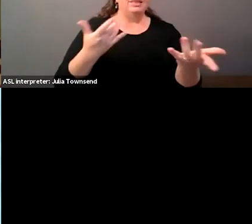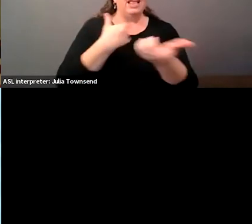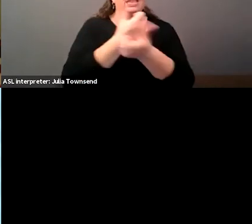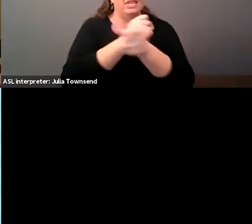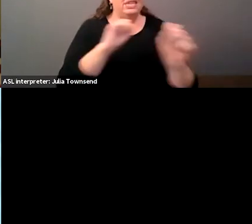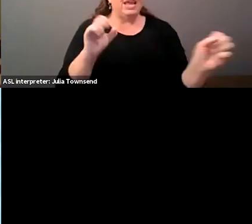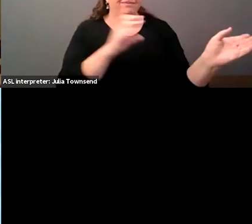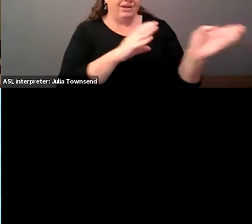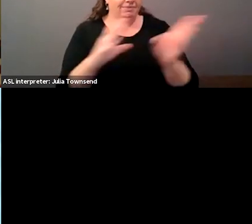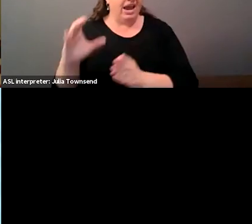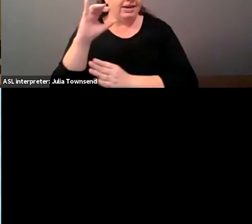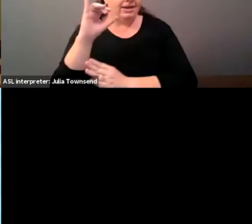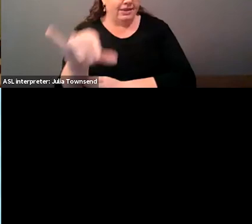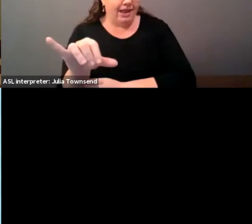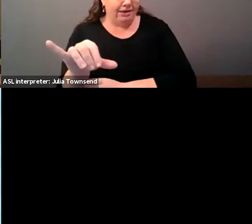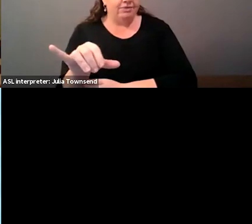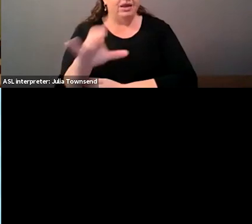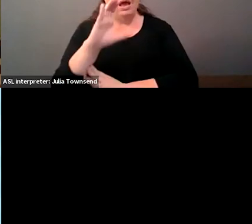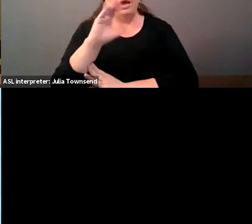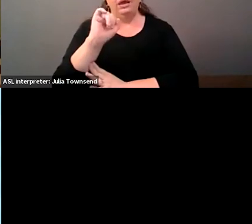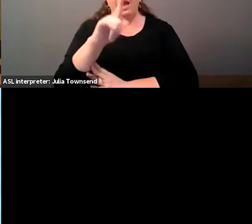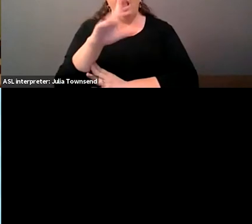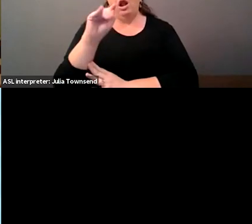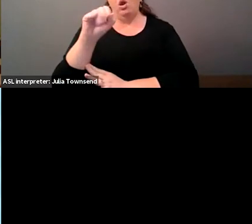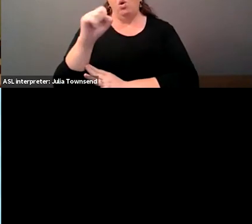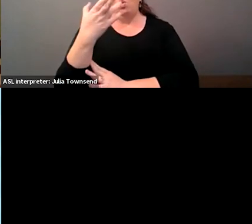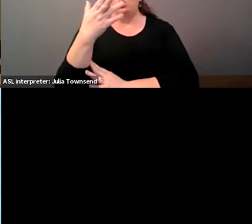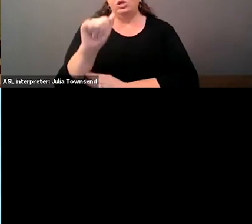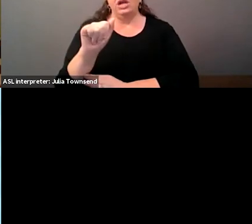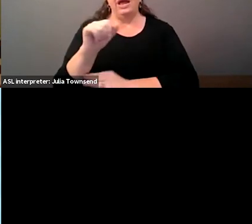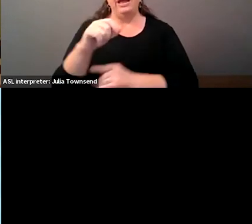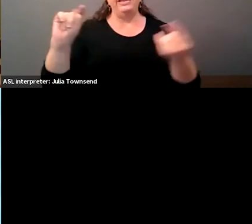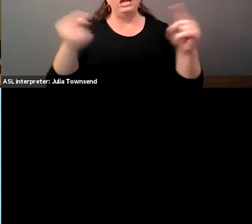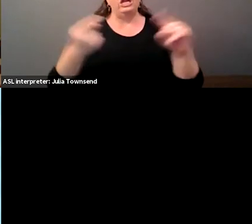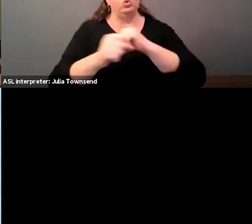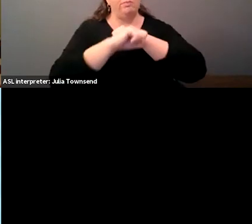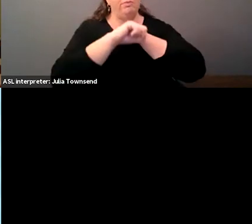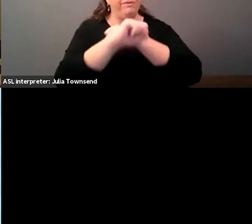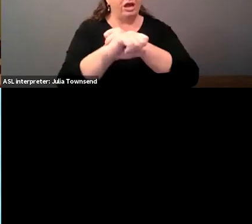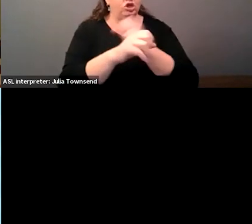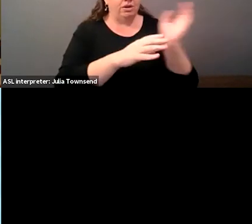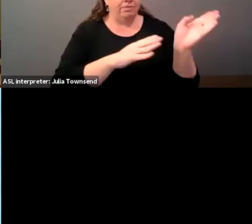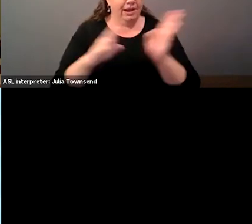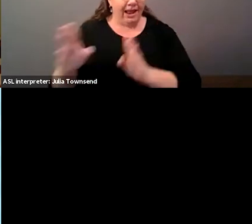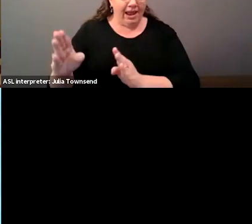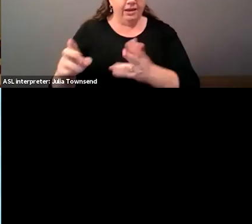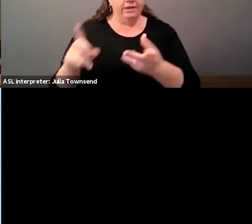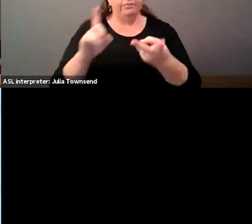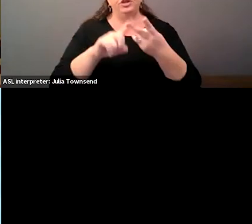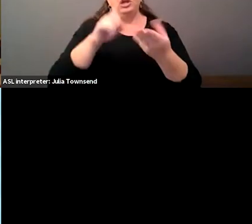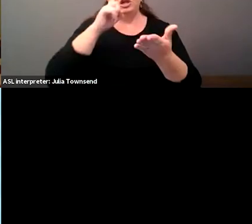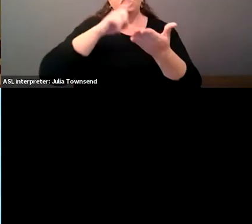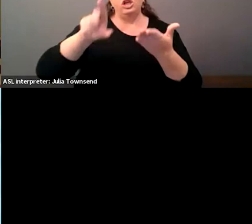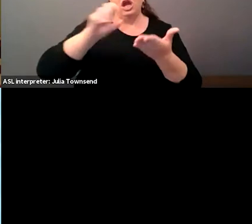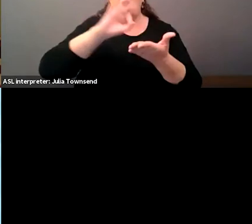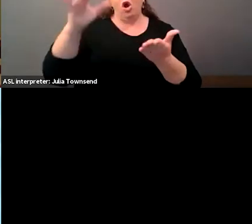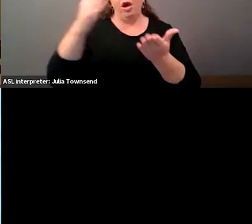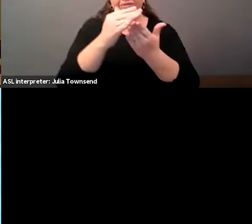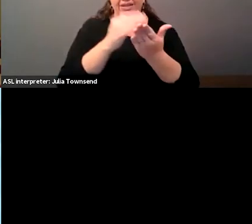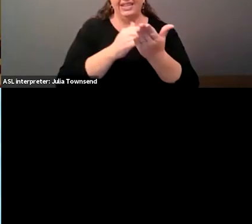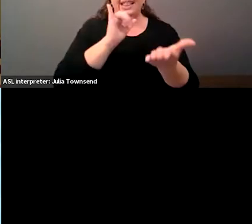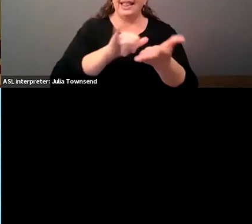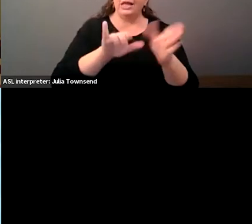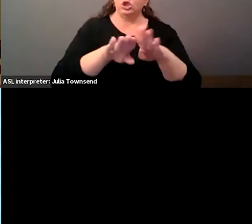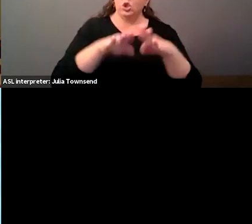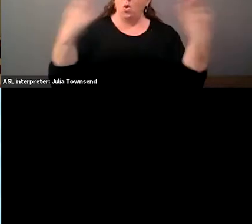plan right the calosha injury prevention plan and the checkoff list which is really the opening plan and